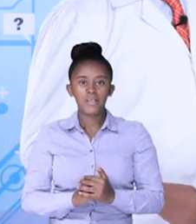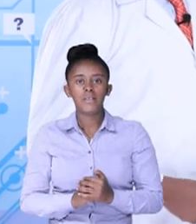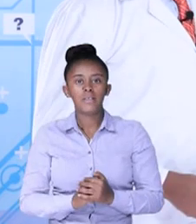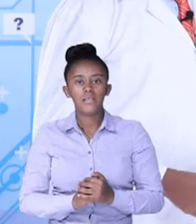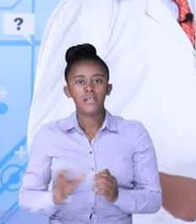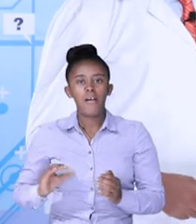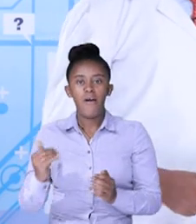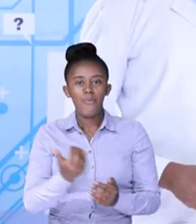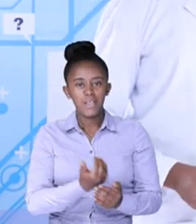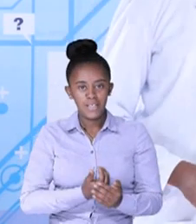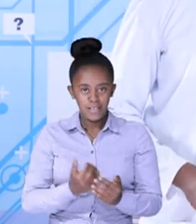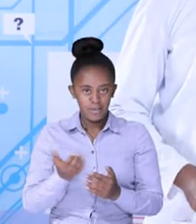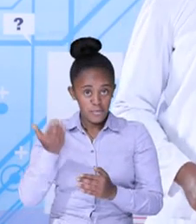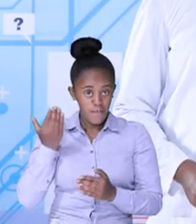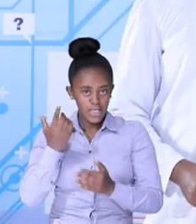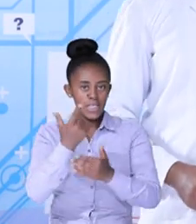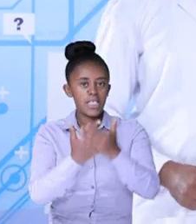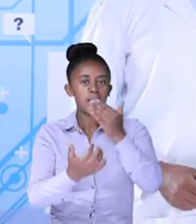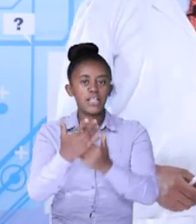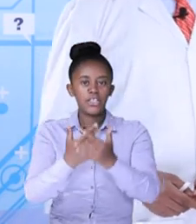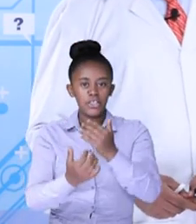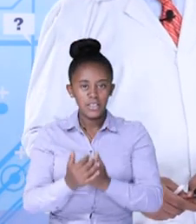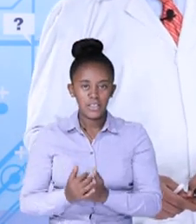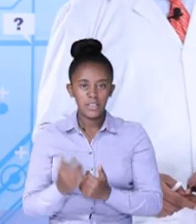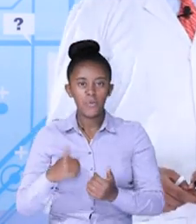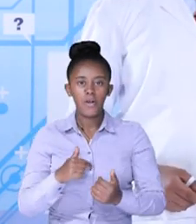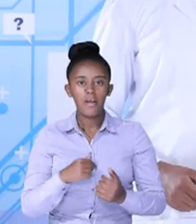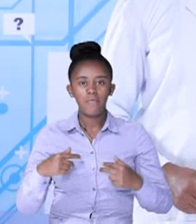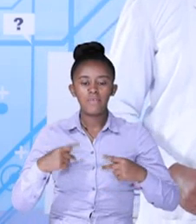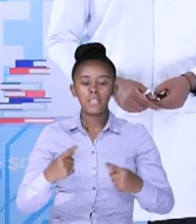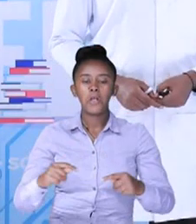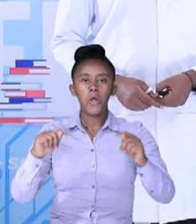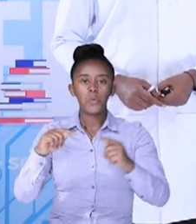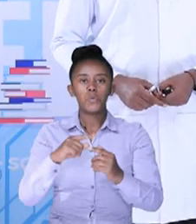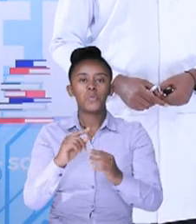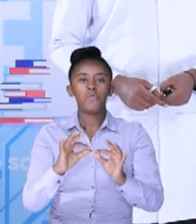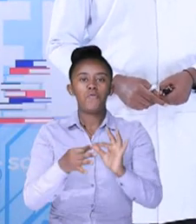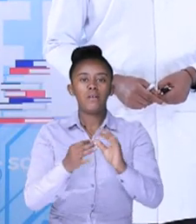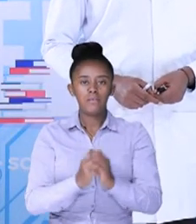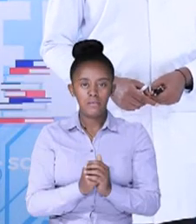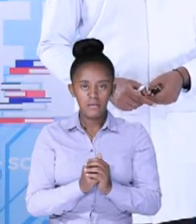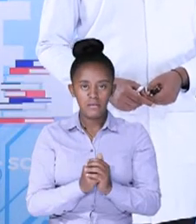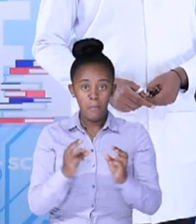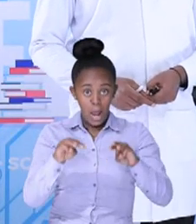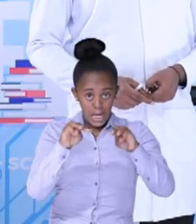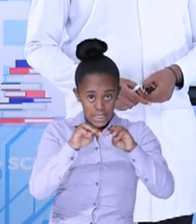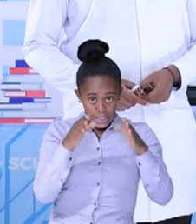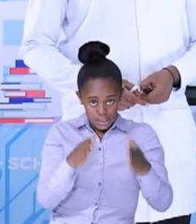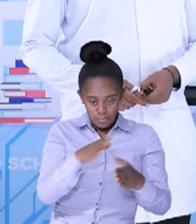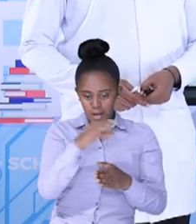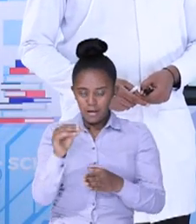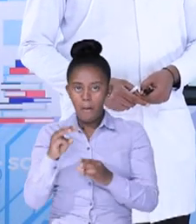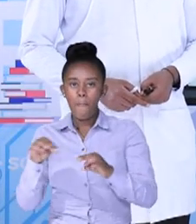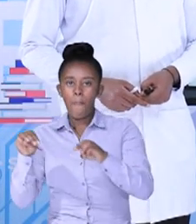our previous discussion we have tried to define what magnetism and magnet is. We